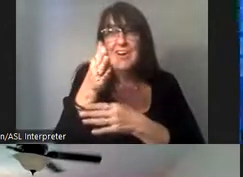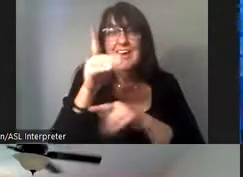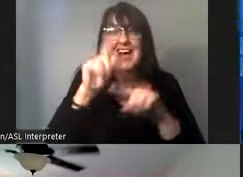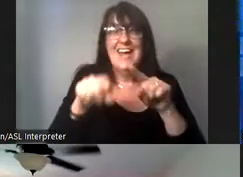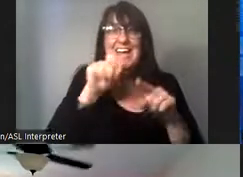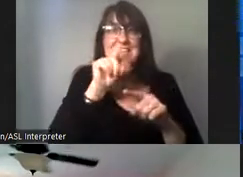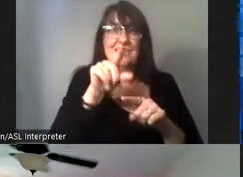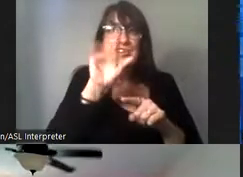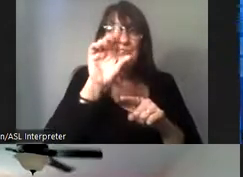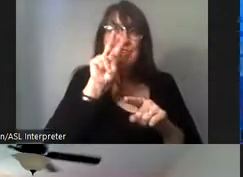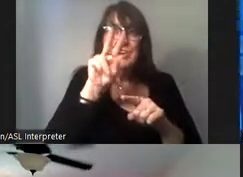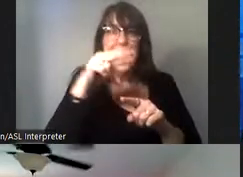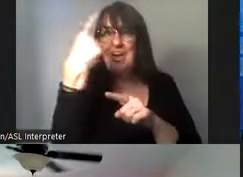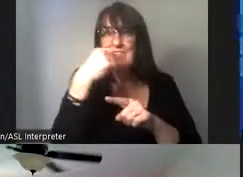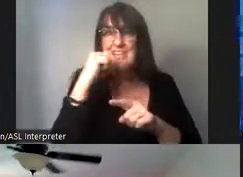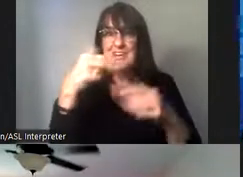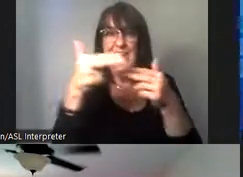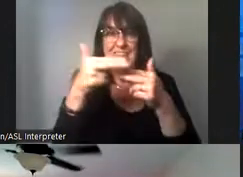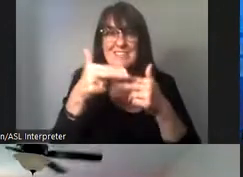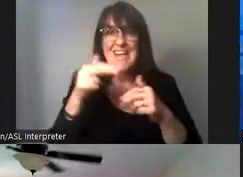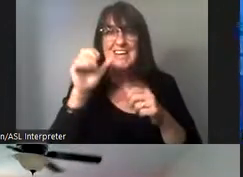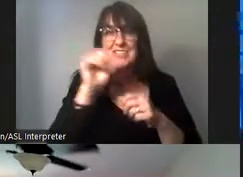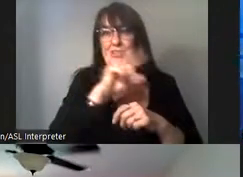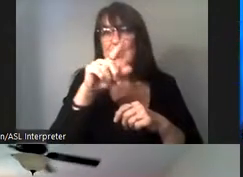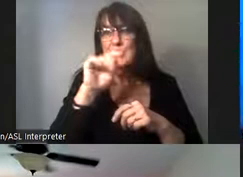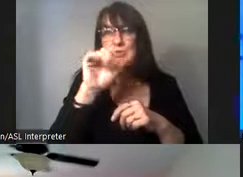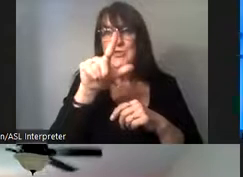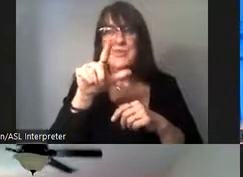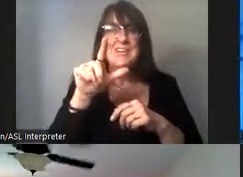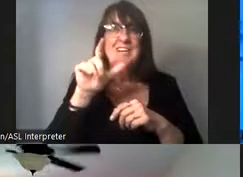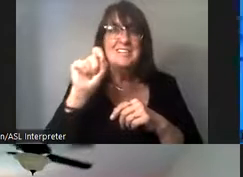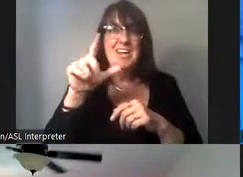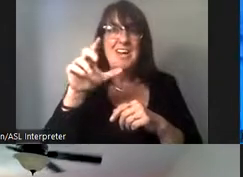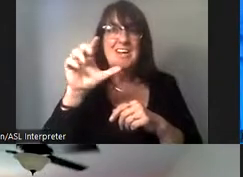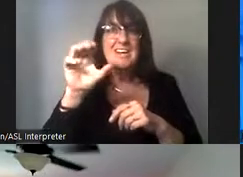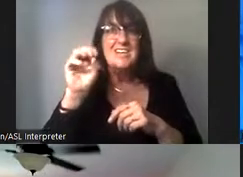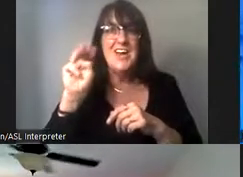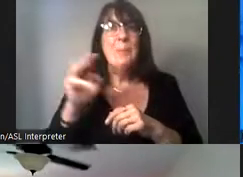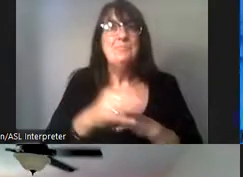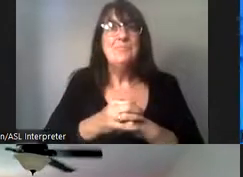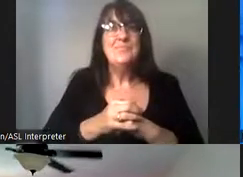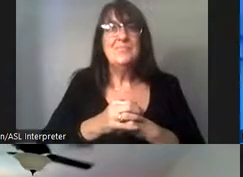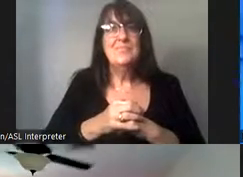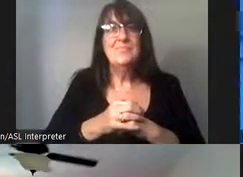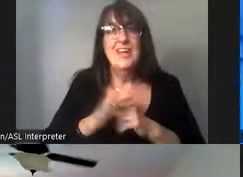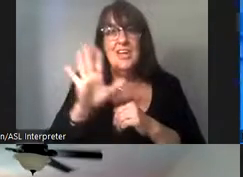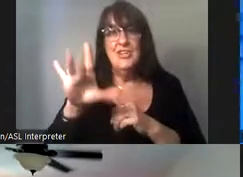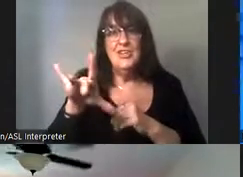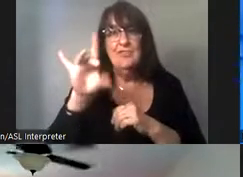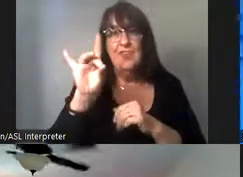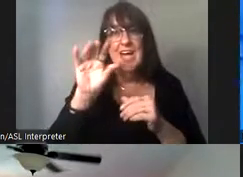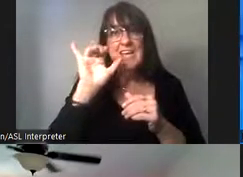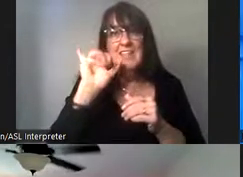at my face and I don't have slides, so you can go visit SF Tool while I'm talking if you wish, that you find it and bookmark it for